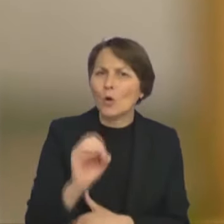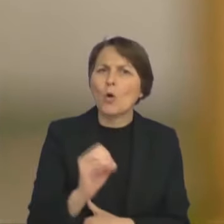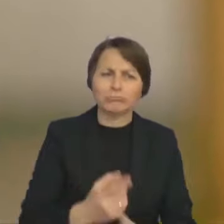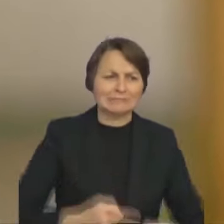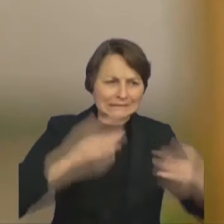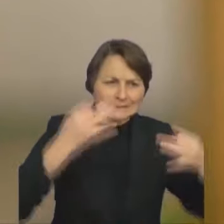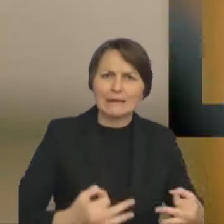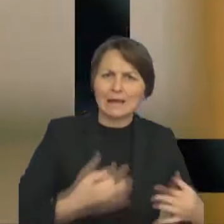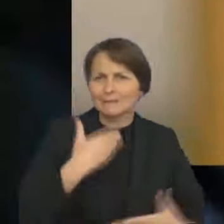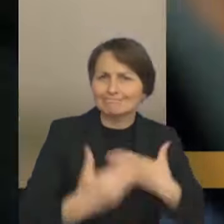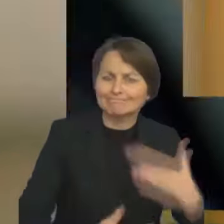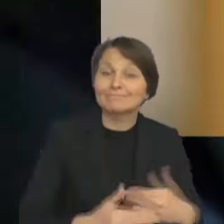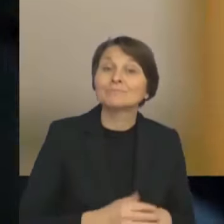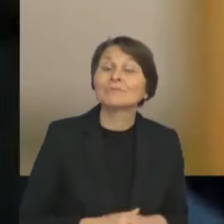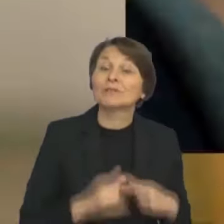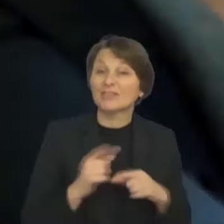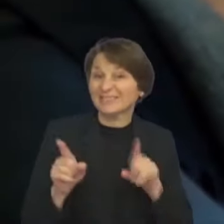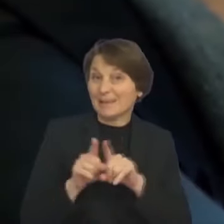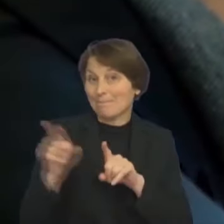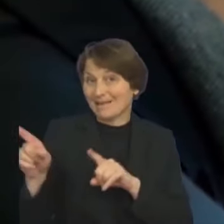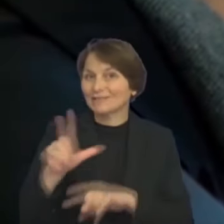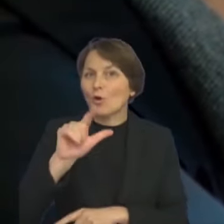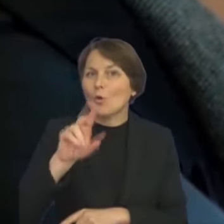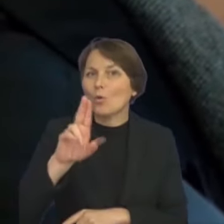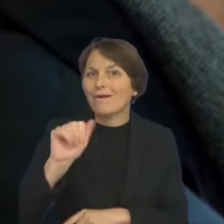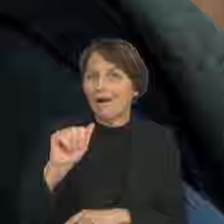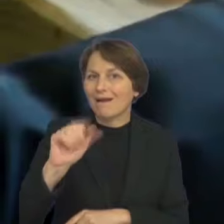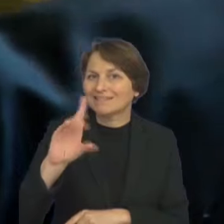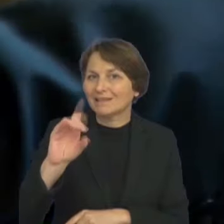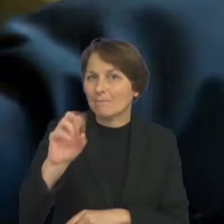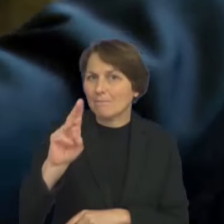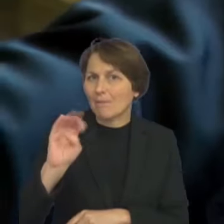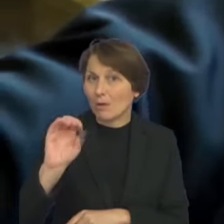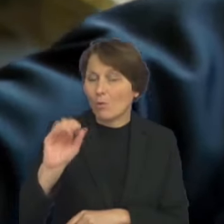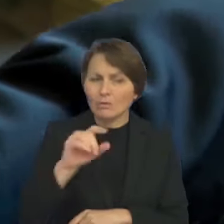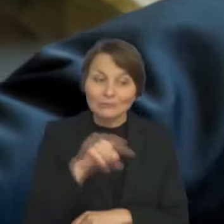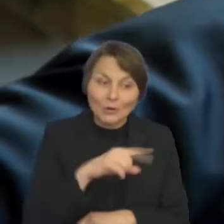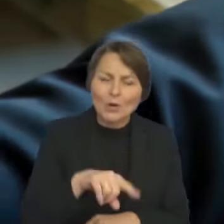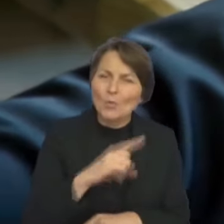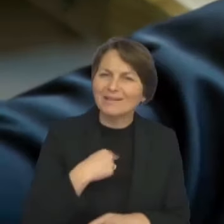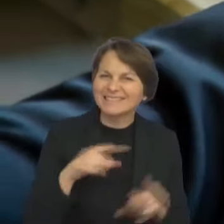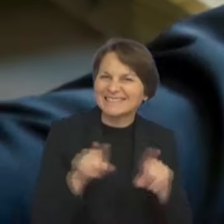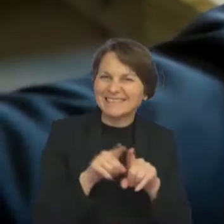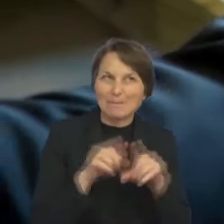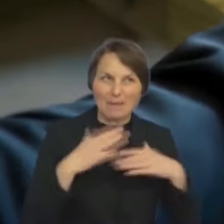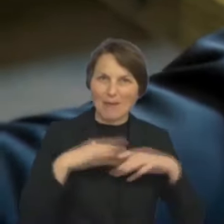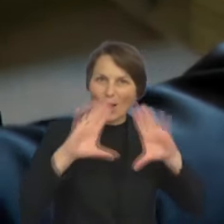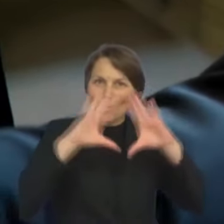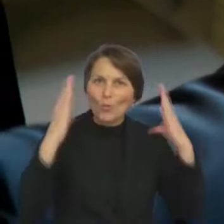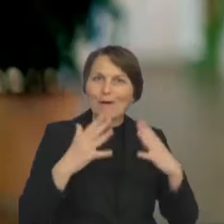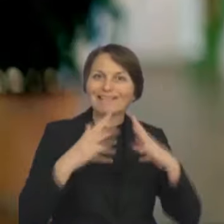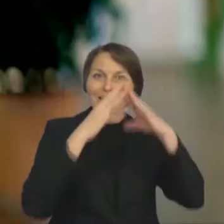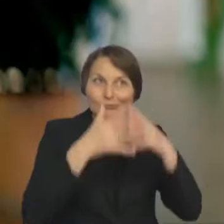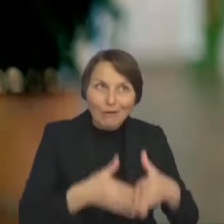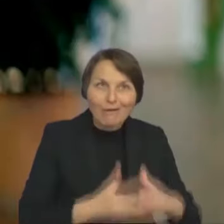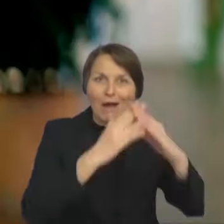De Meo, I want to ensure that Renault is well and truly connected to the world of startups, which is my world. It's also a form of economic patriotism, if you like, because I